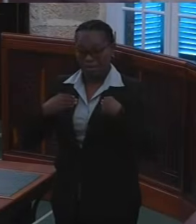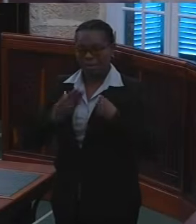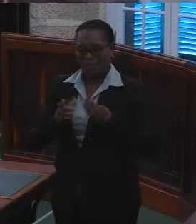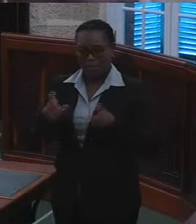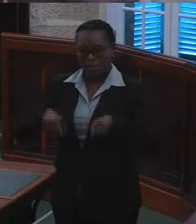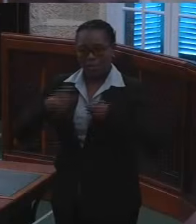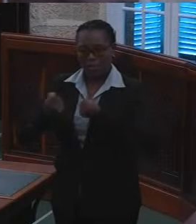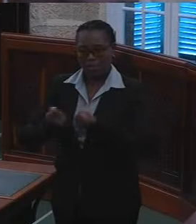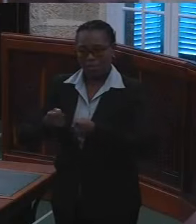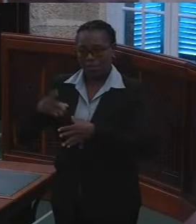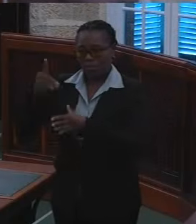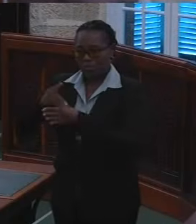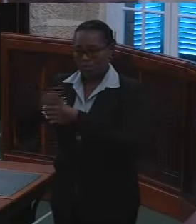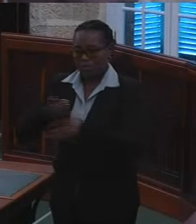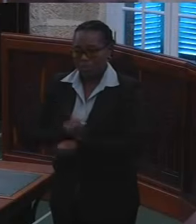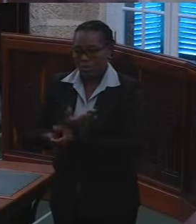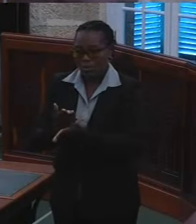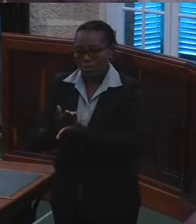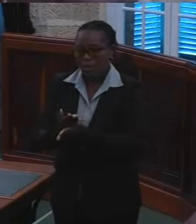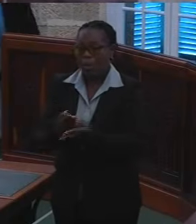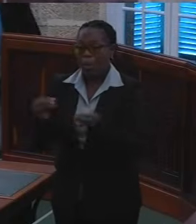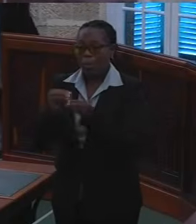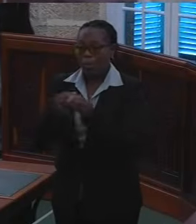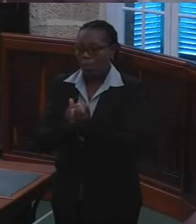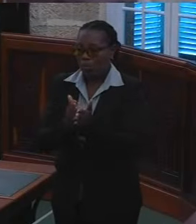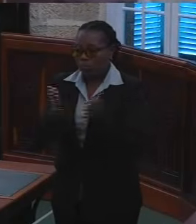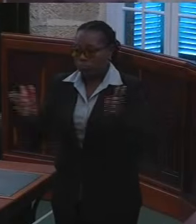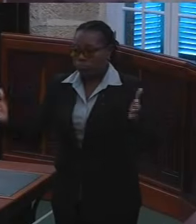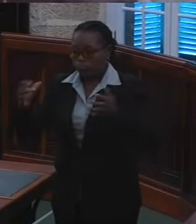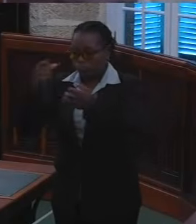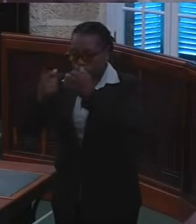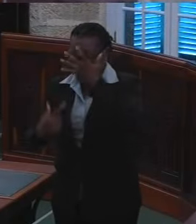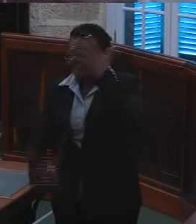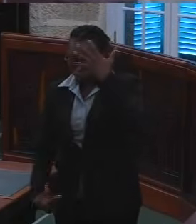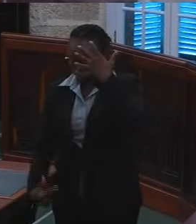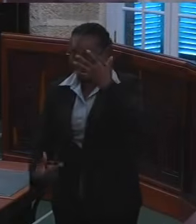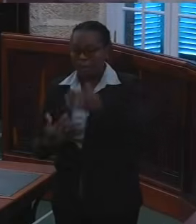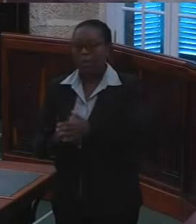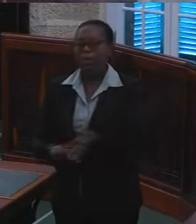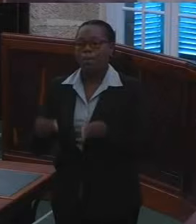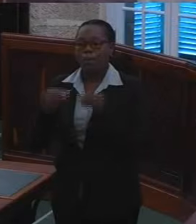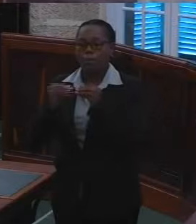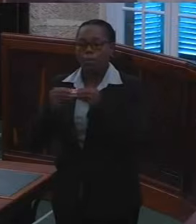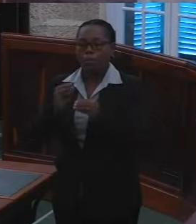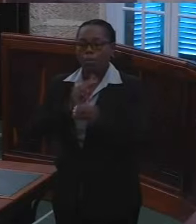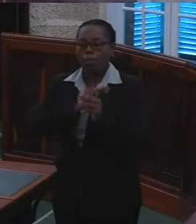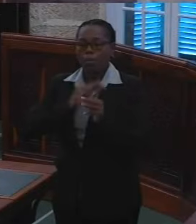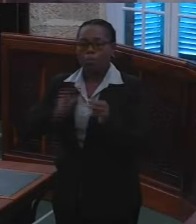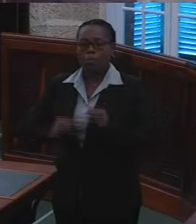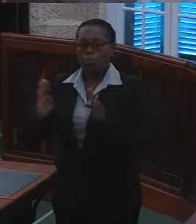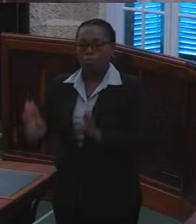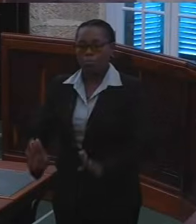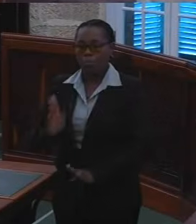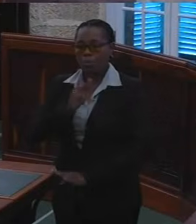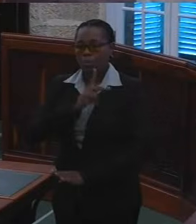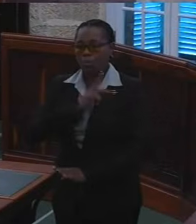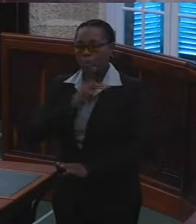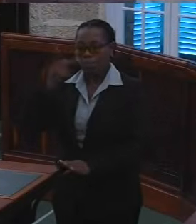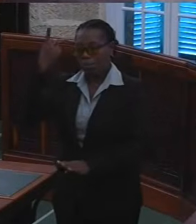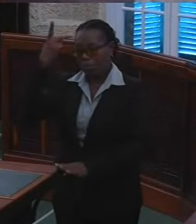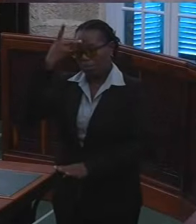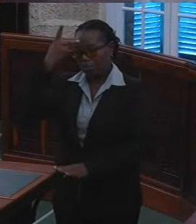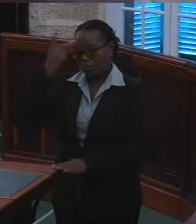was done only recently by the Member of Parliament of Christchurch East Central. Increase in old